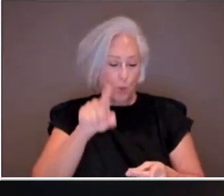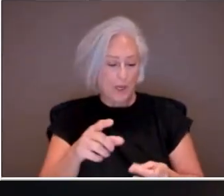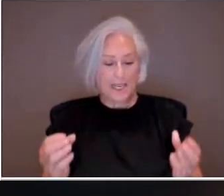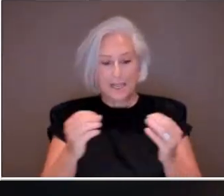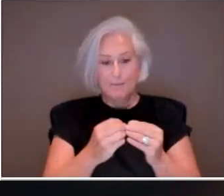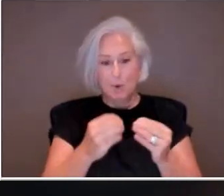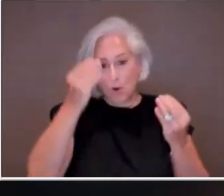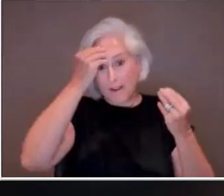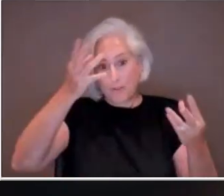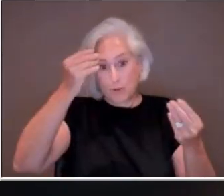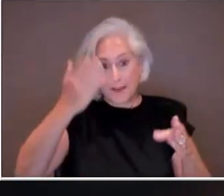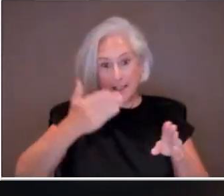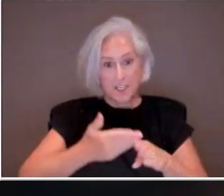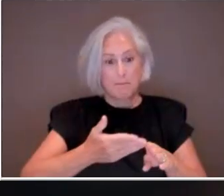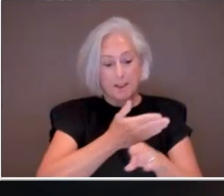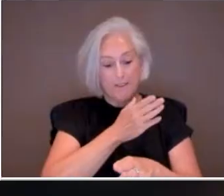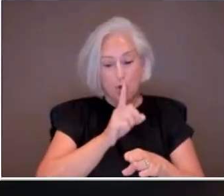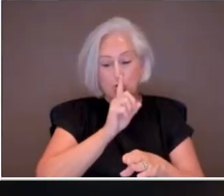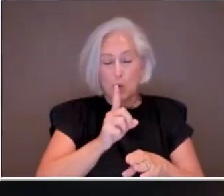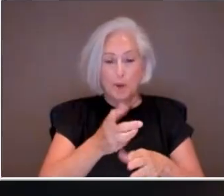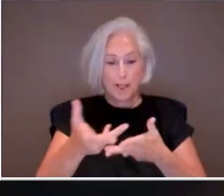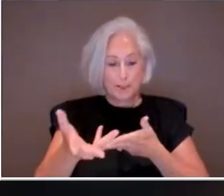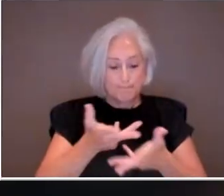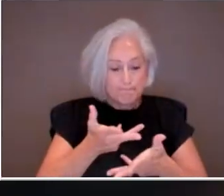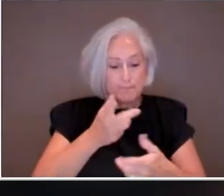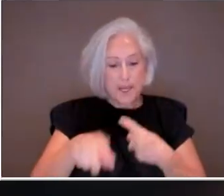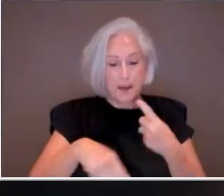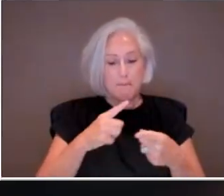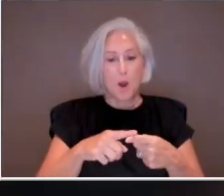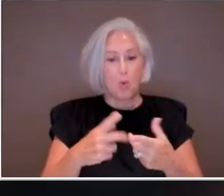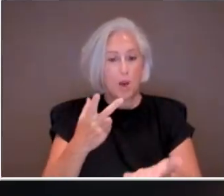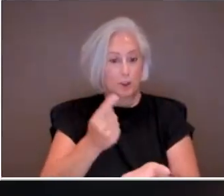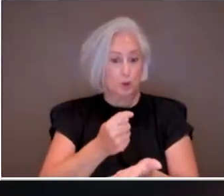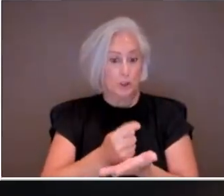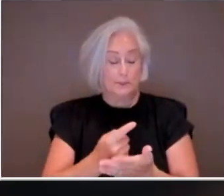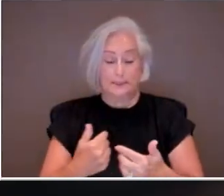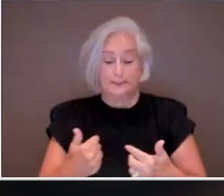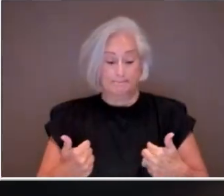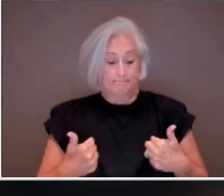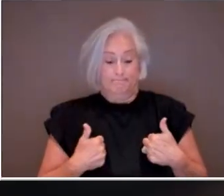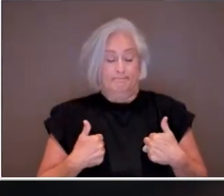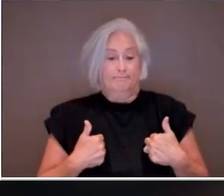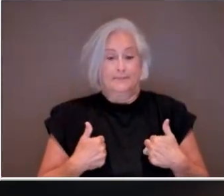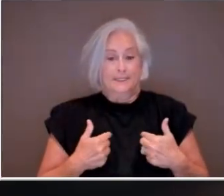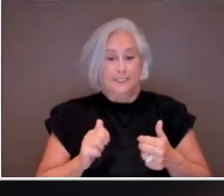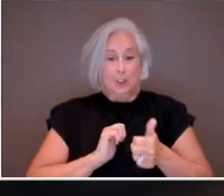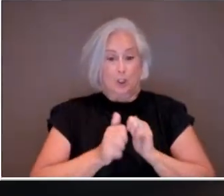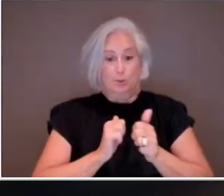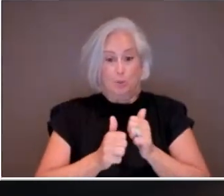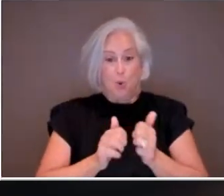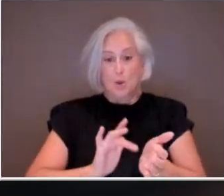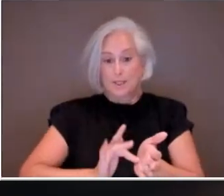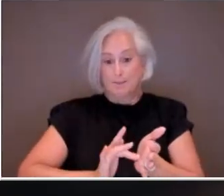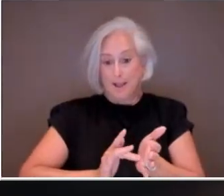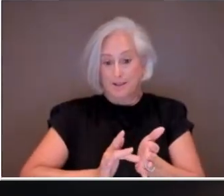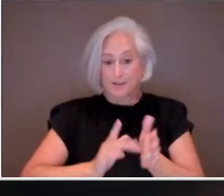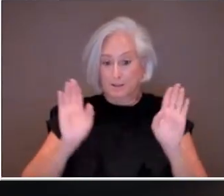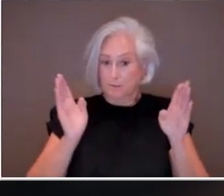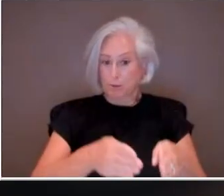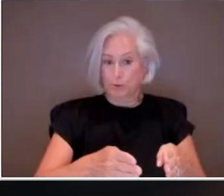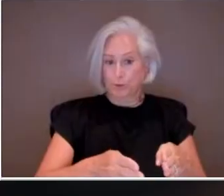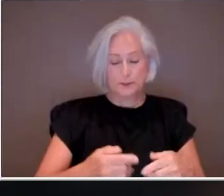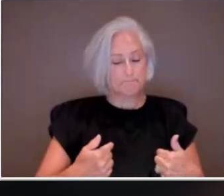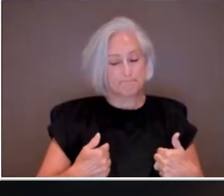first before you have a robust discussion as to what that treatment plan is. And I, as a sports medicine provider, certainly am not the one best qualified to